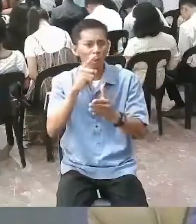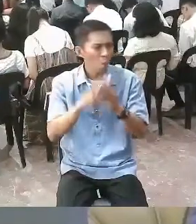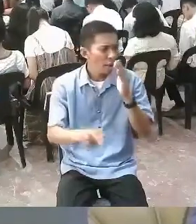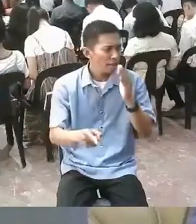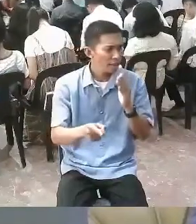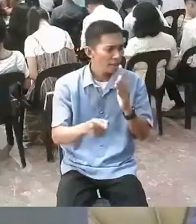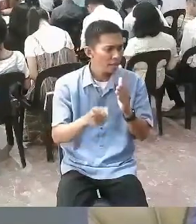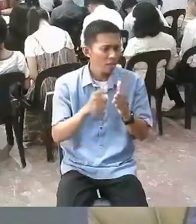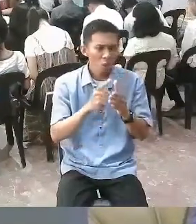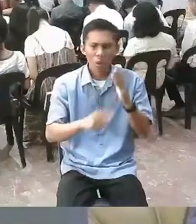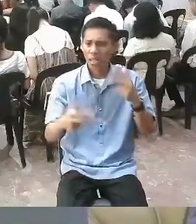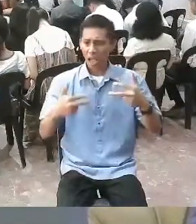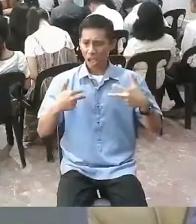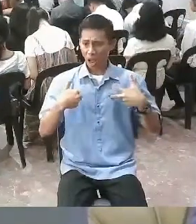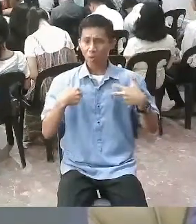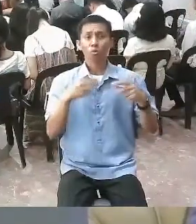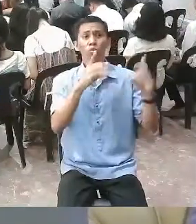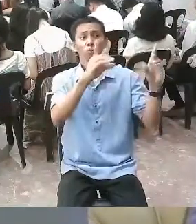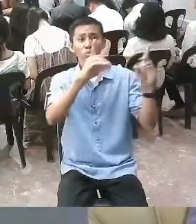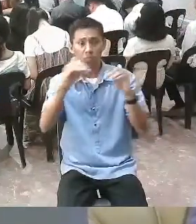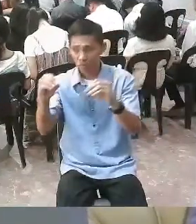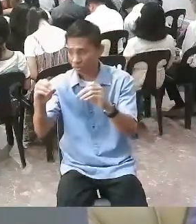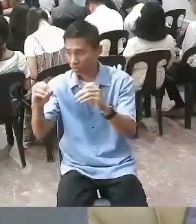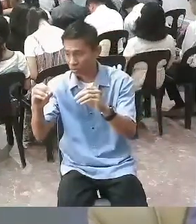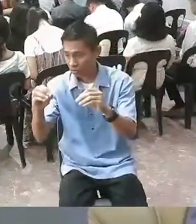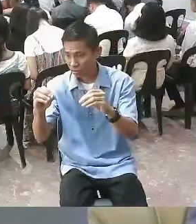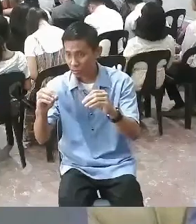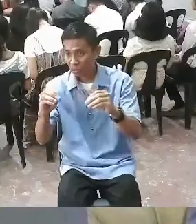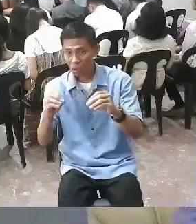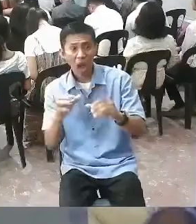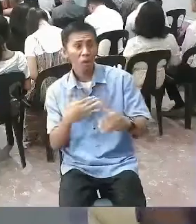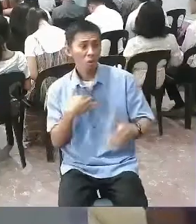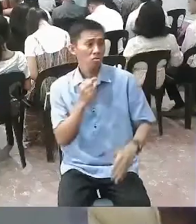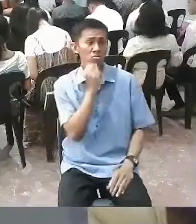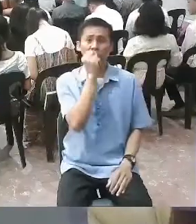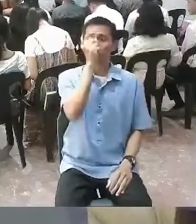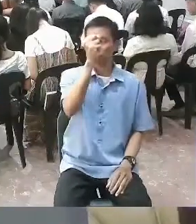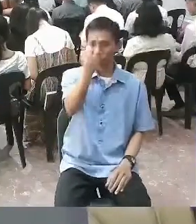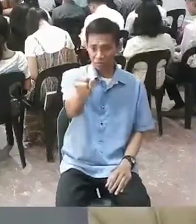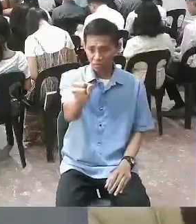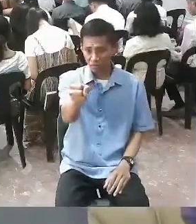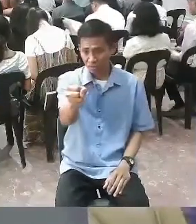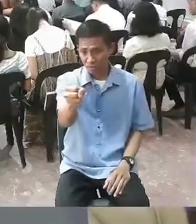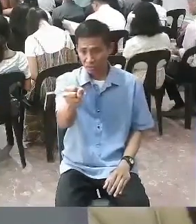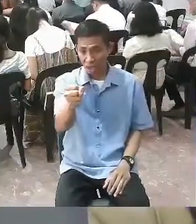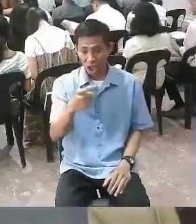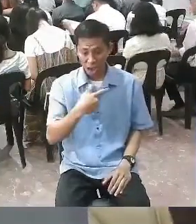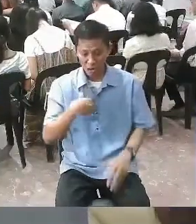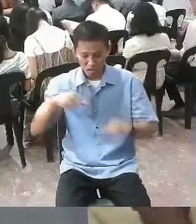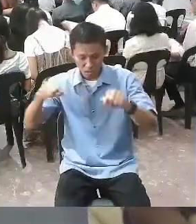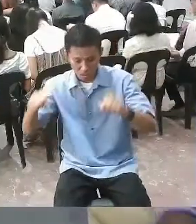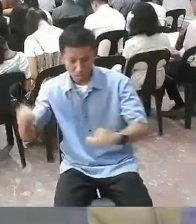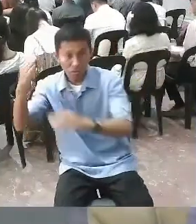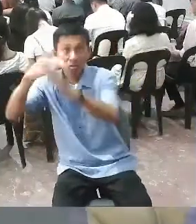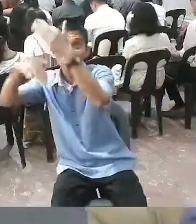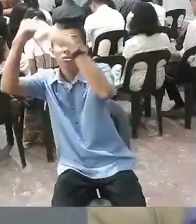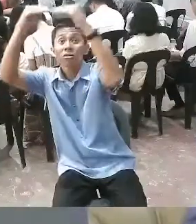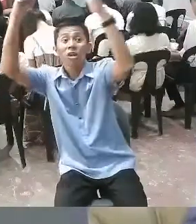what do I have to do to be sure that I'm going to heaven?